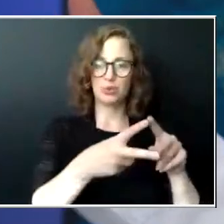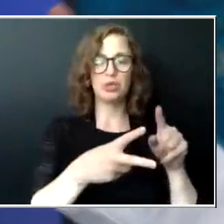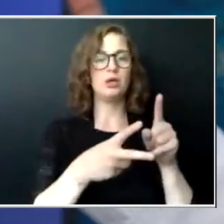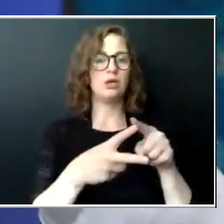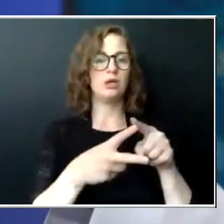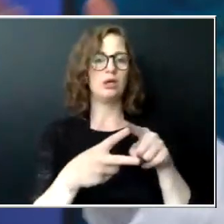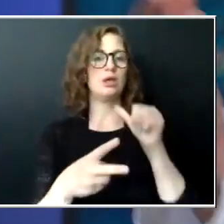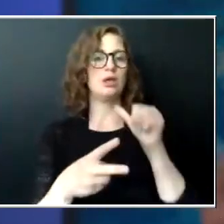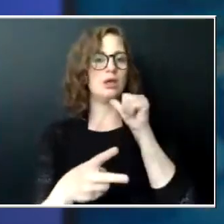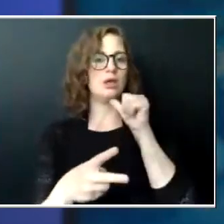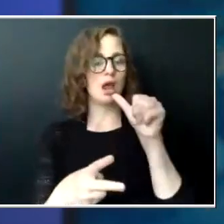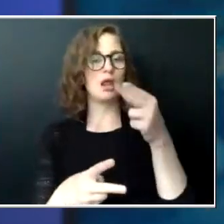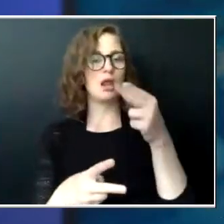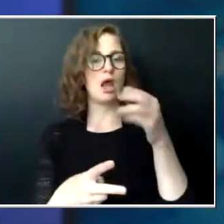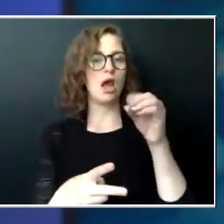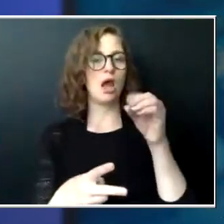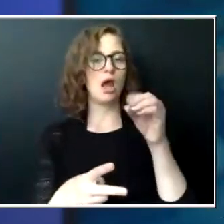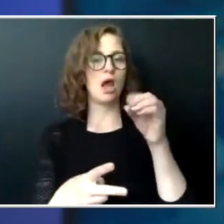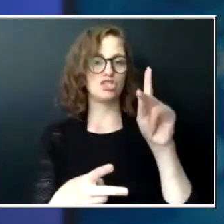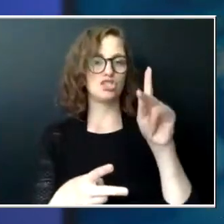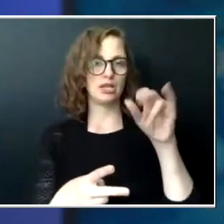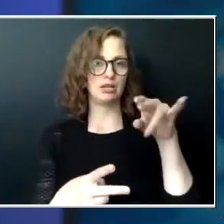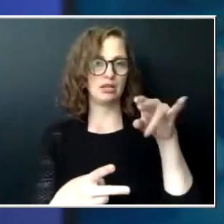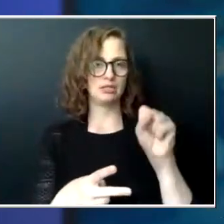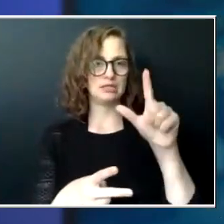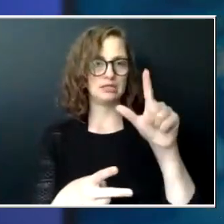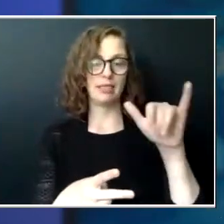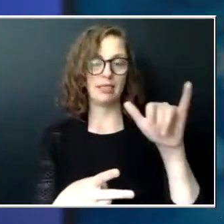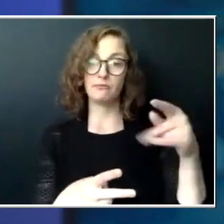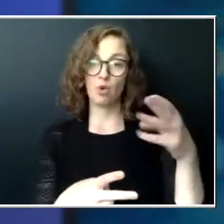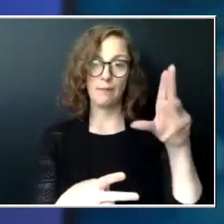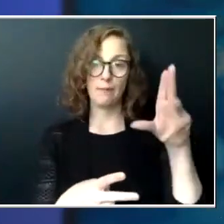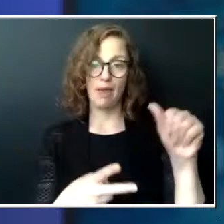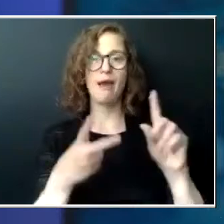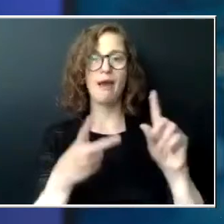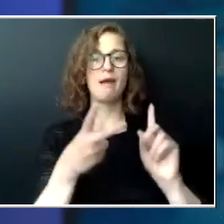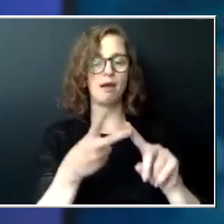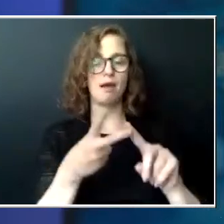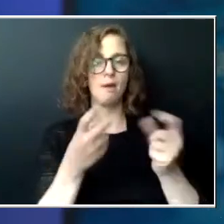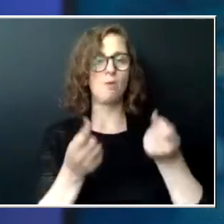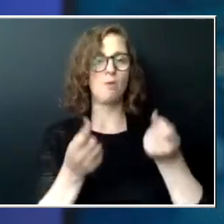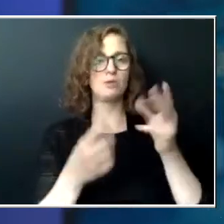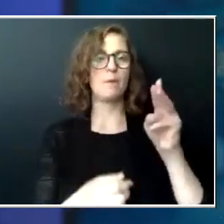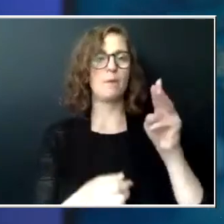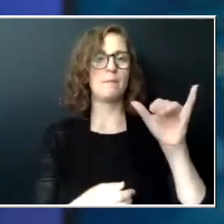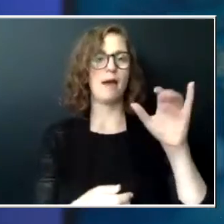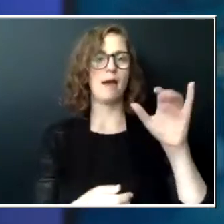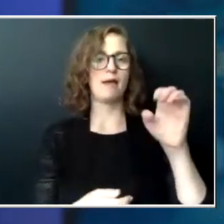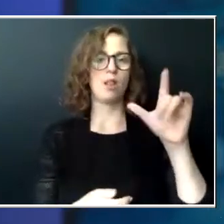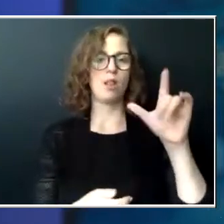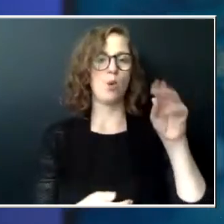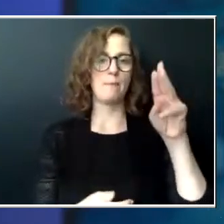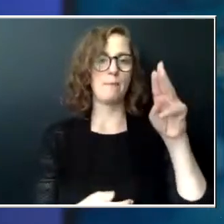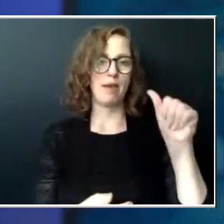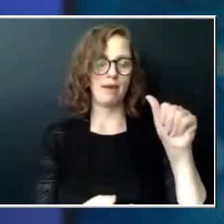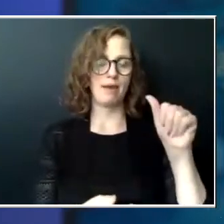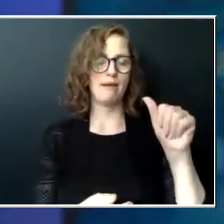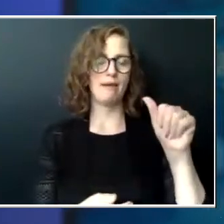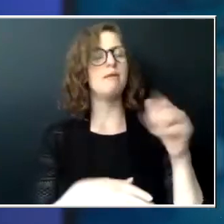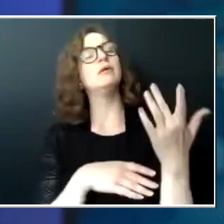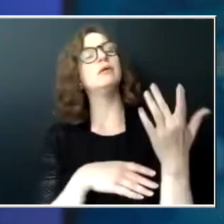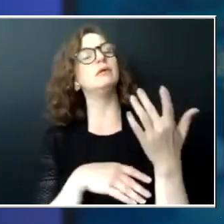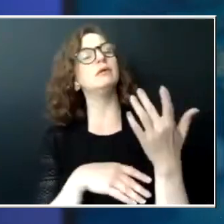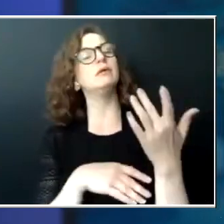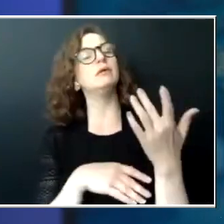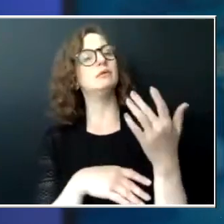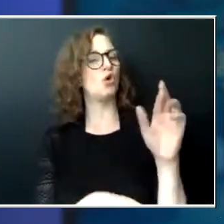had a type of that, and for multiple myeloma. It's available at academic centers, so it's